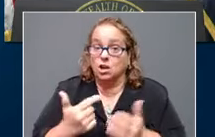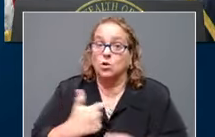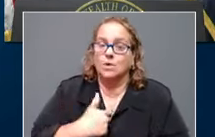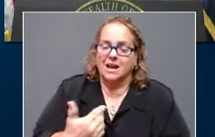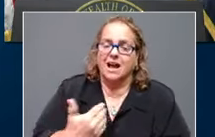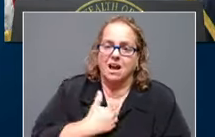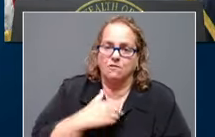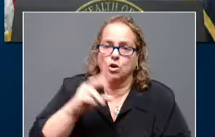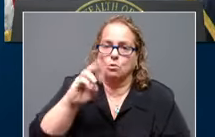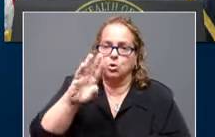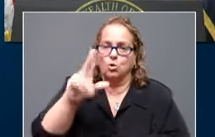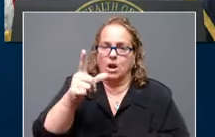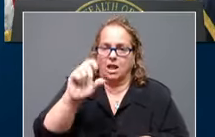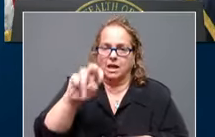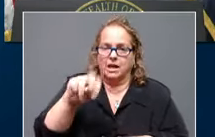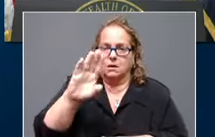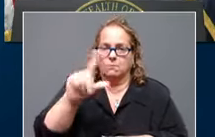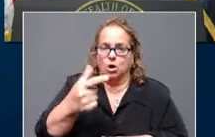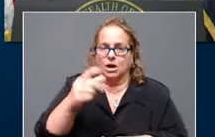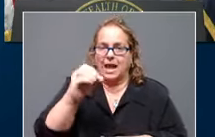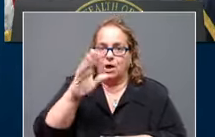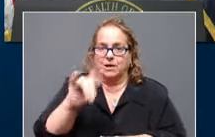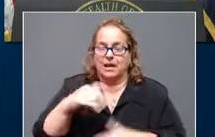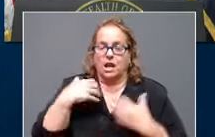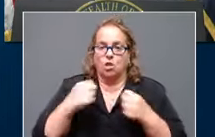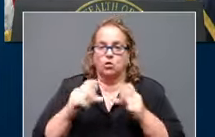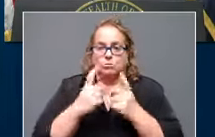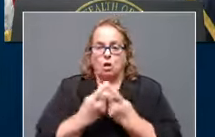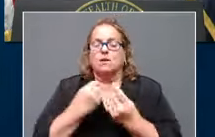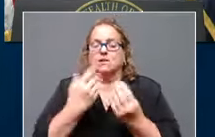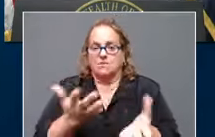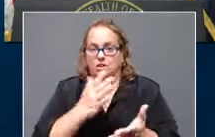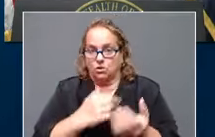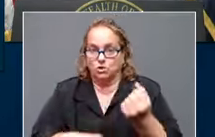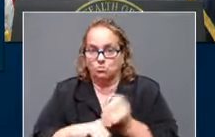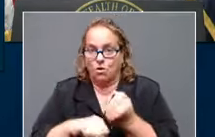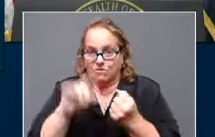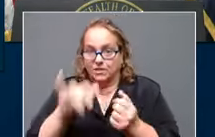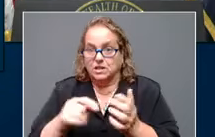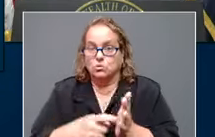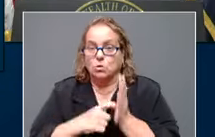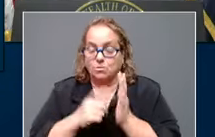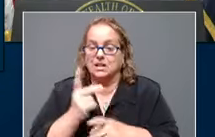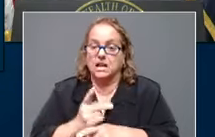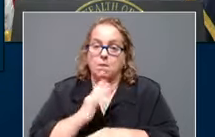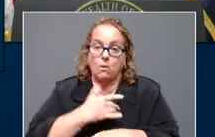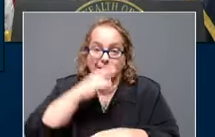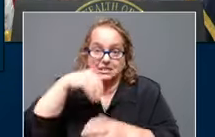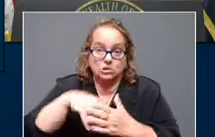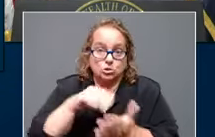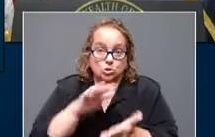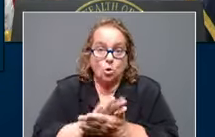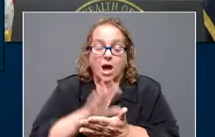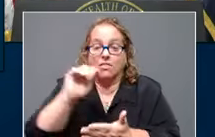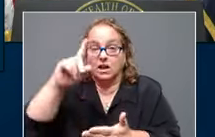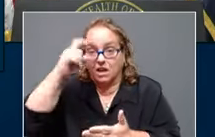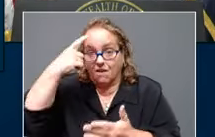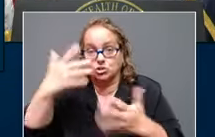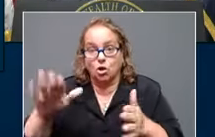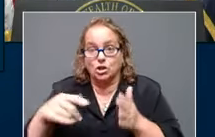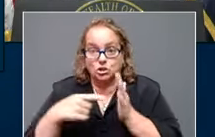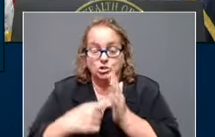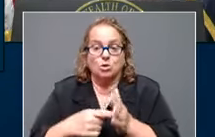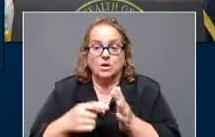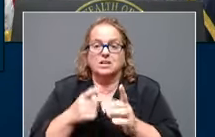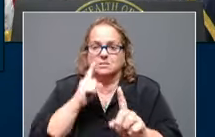National, local, and now the next slide, James, and state, and you've already seen this. Every